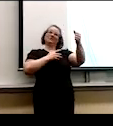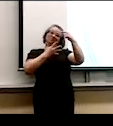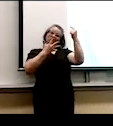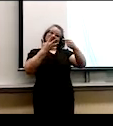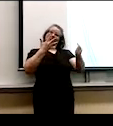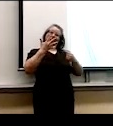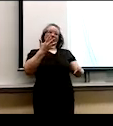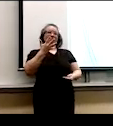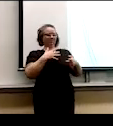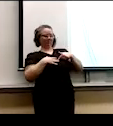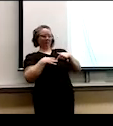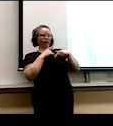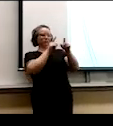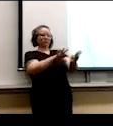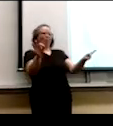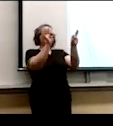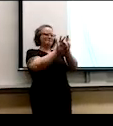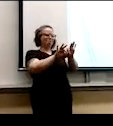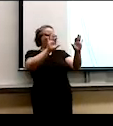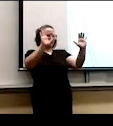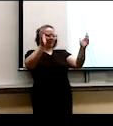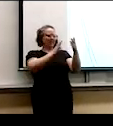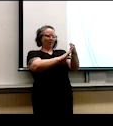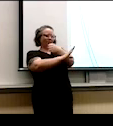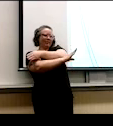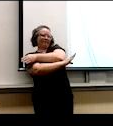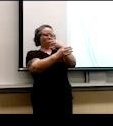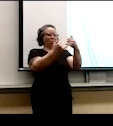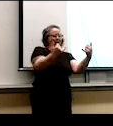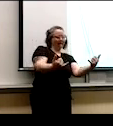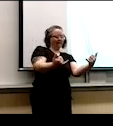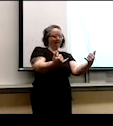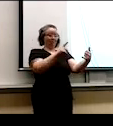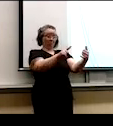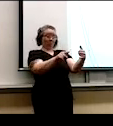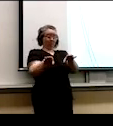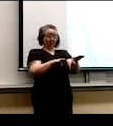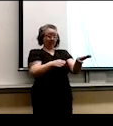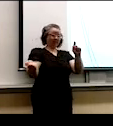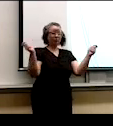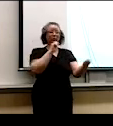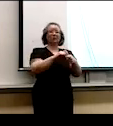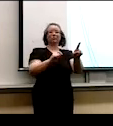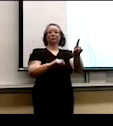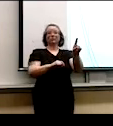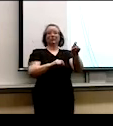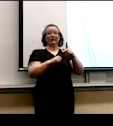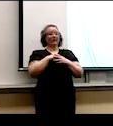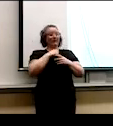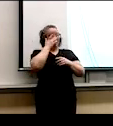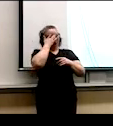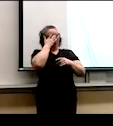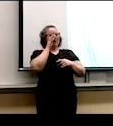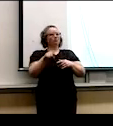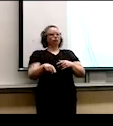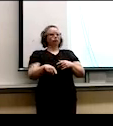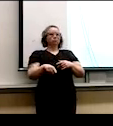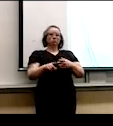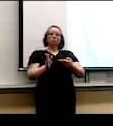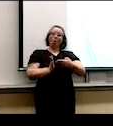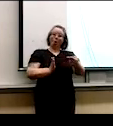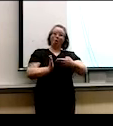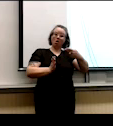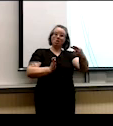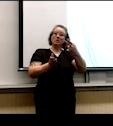it's in their mood and the behavior. That was in my disclosures, I have a saying, especially